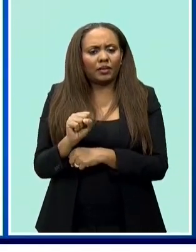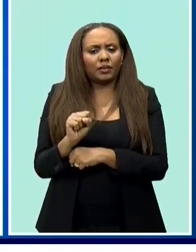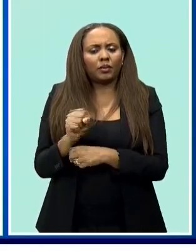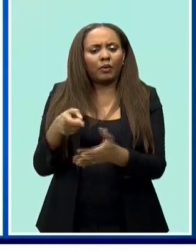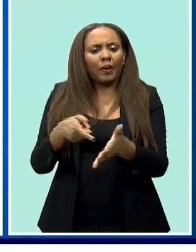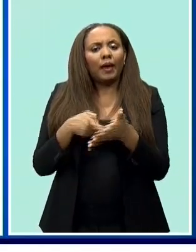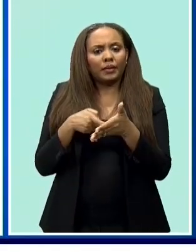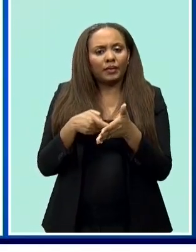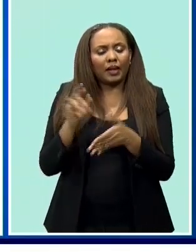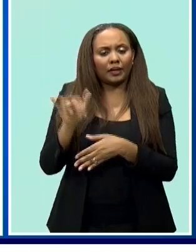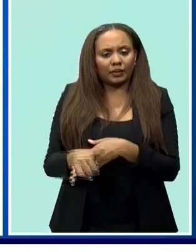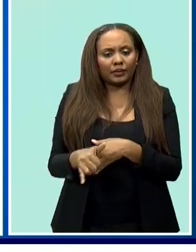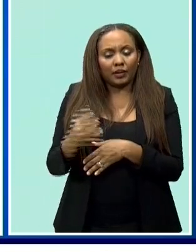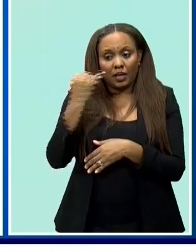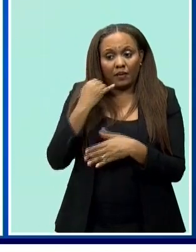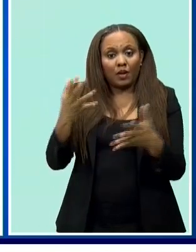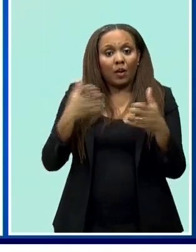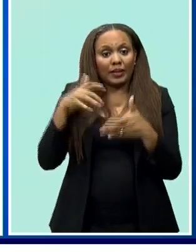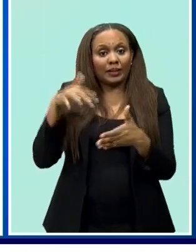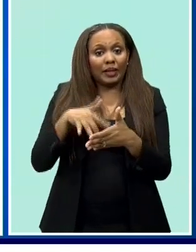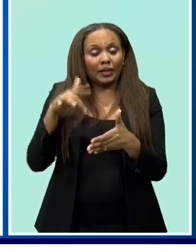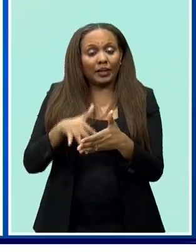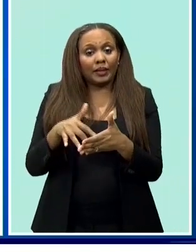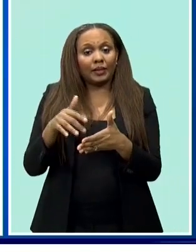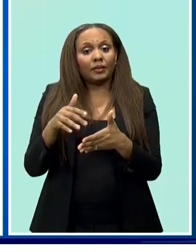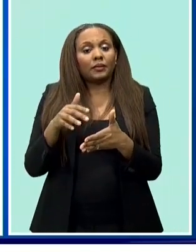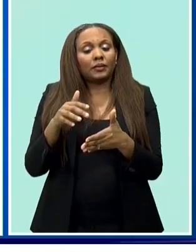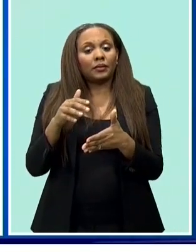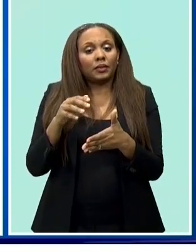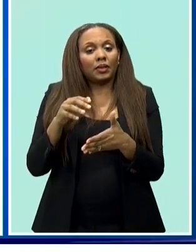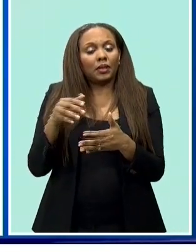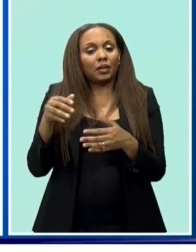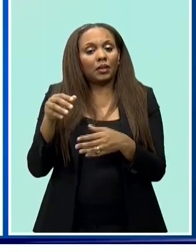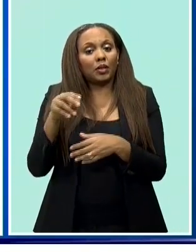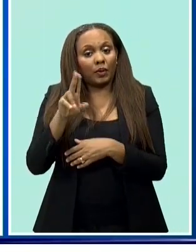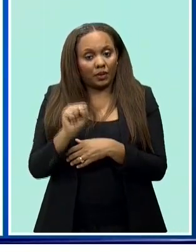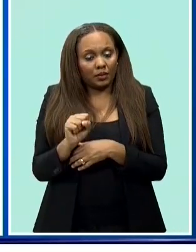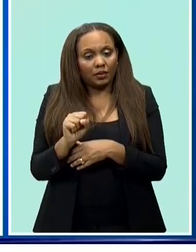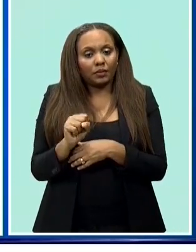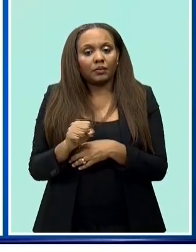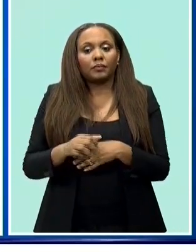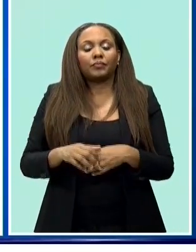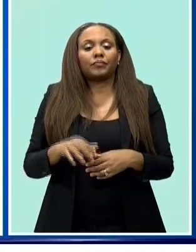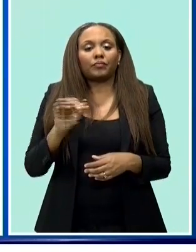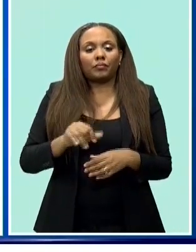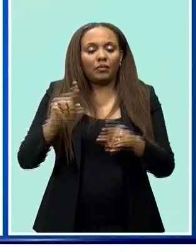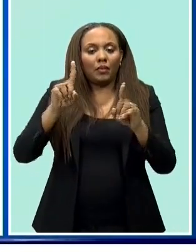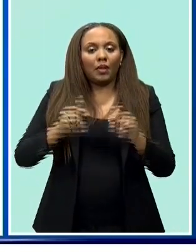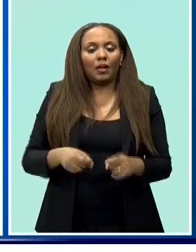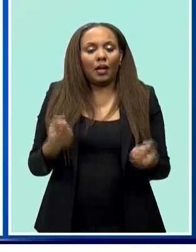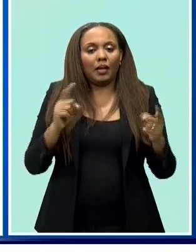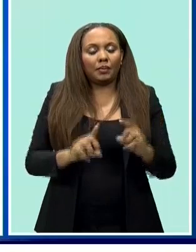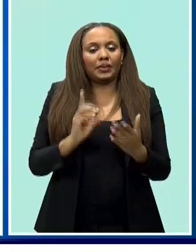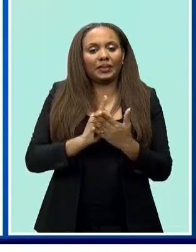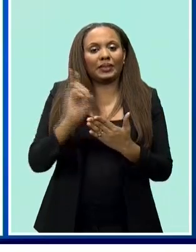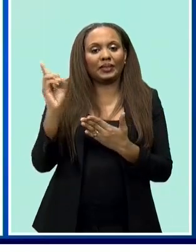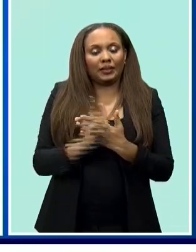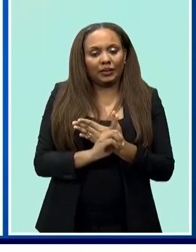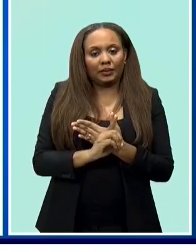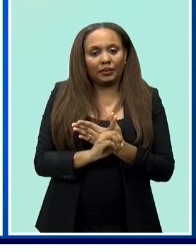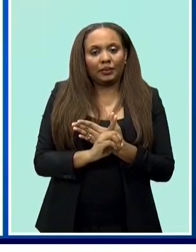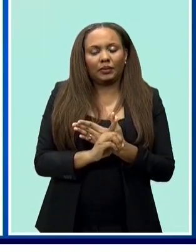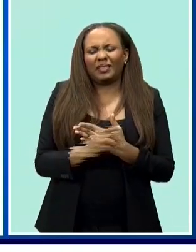desirous of pursuing studies in the United States of America only. That exam occurs in December.